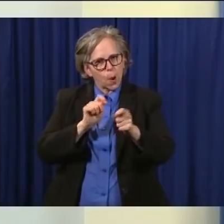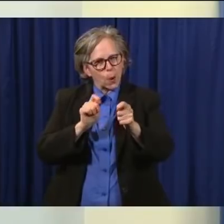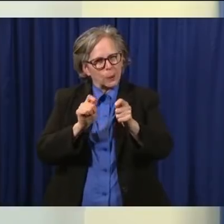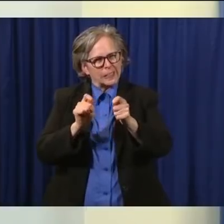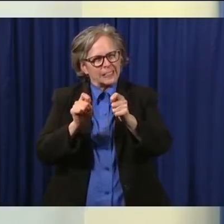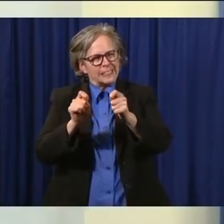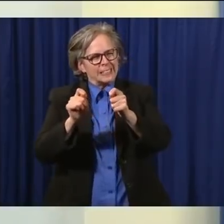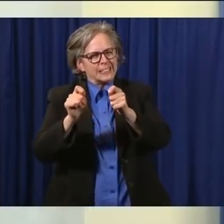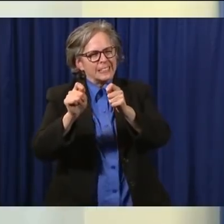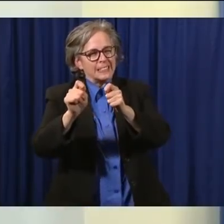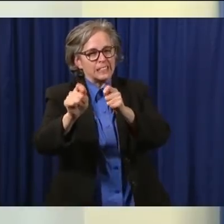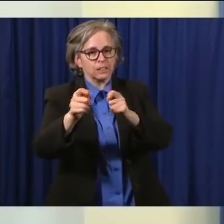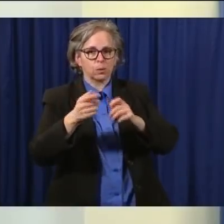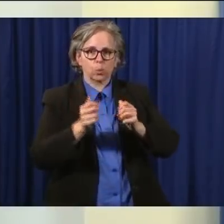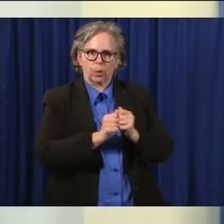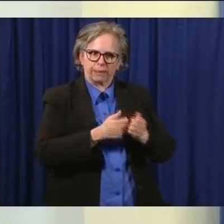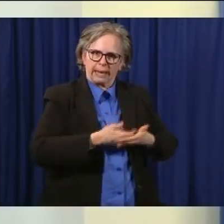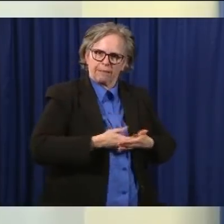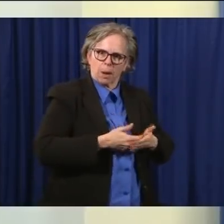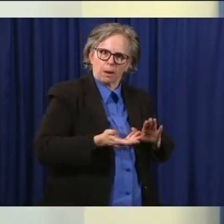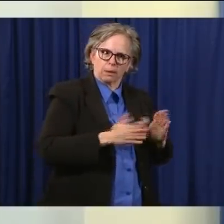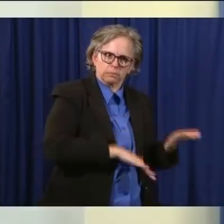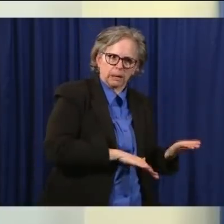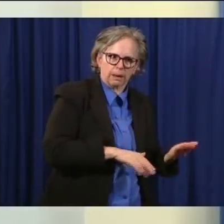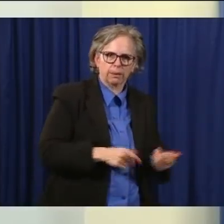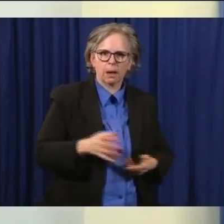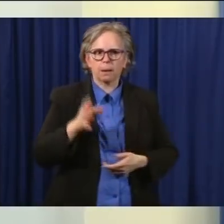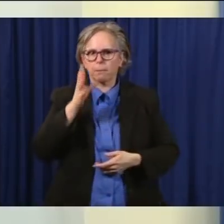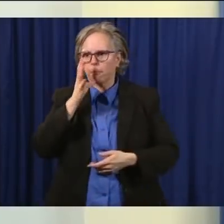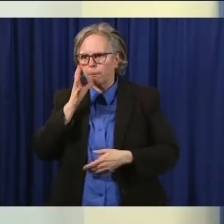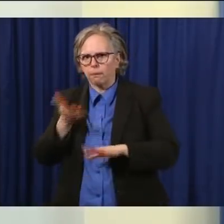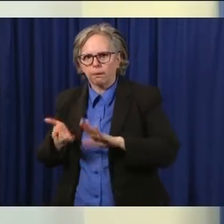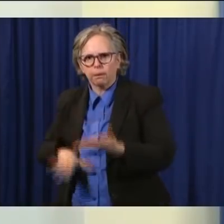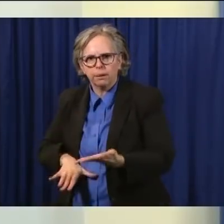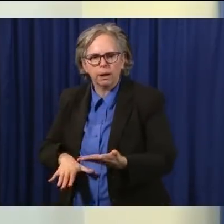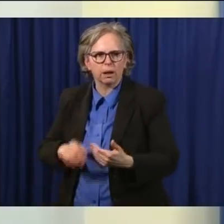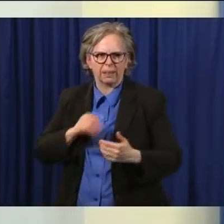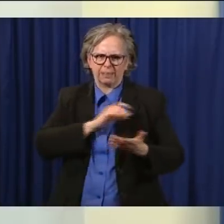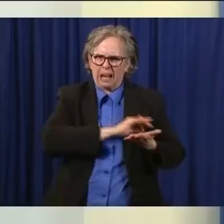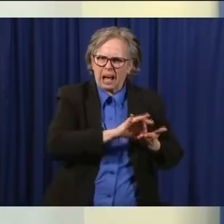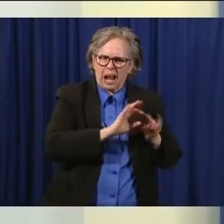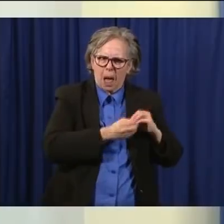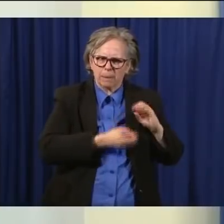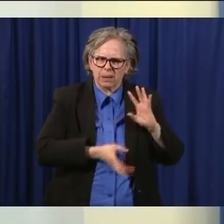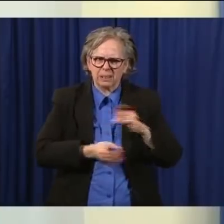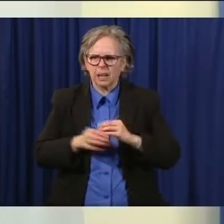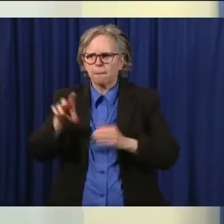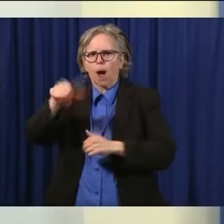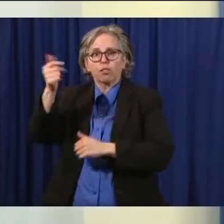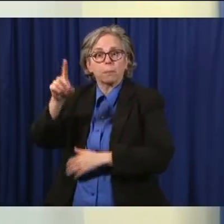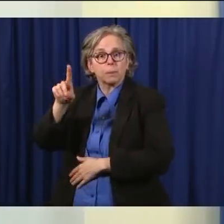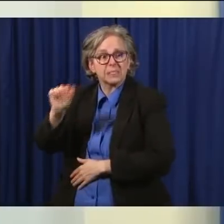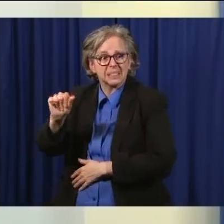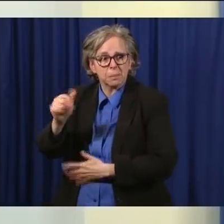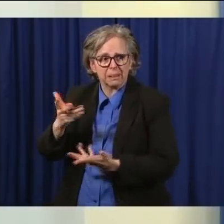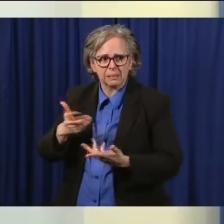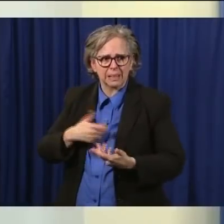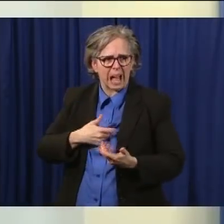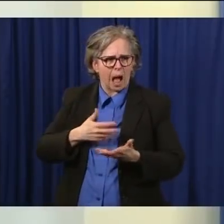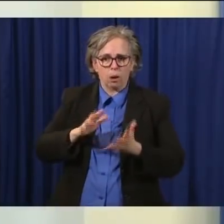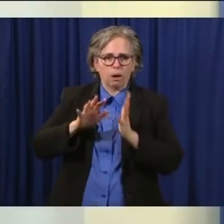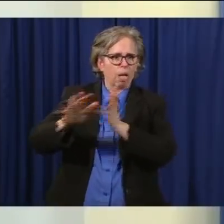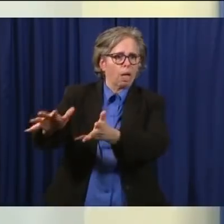other things in areas of disabilities and ways we leave behind people who are aging. So these sort of disparities in